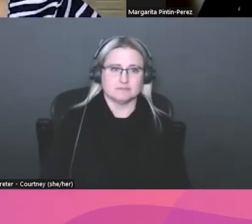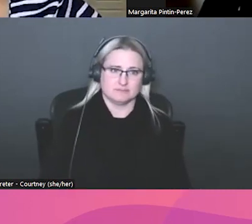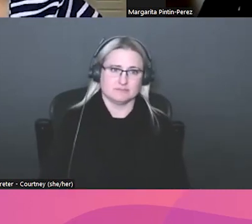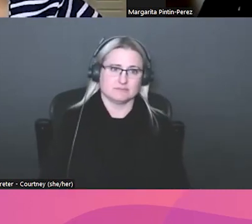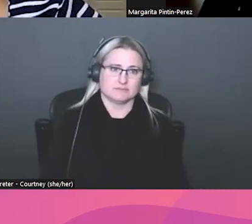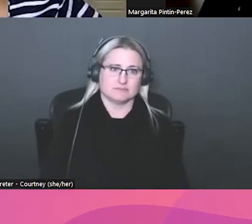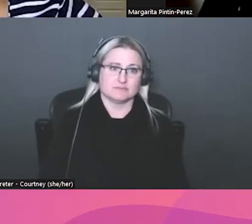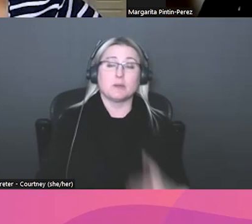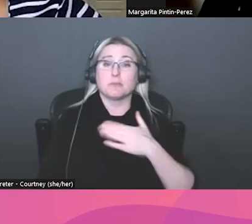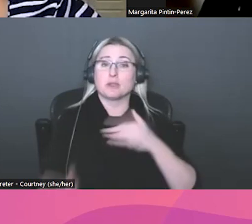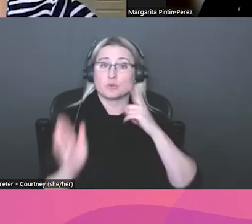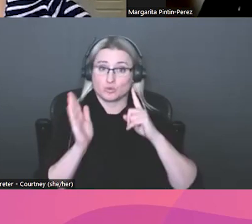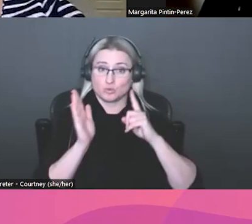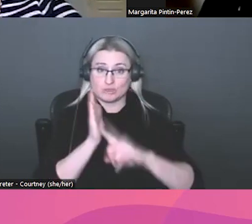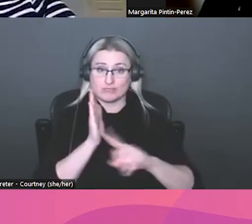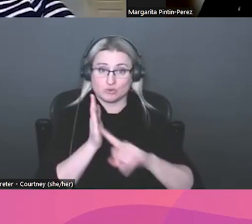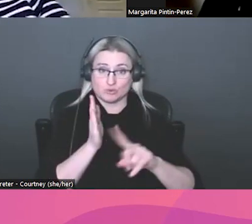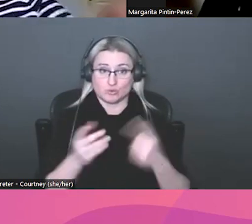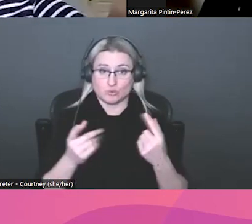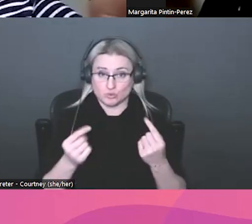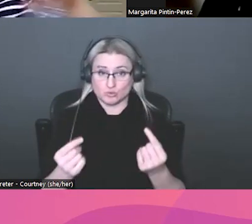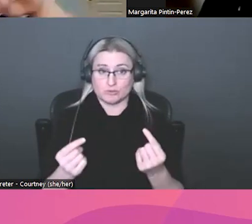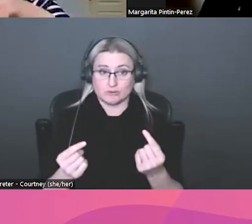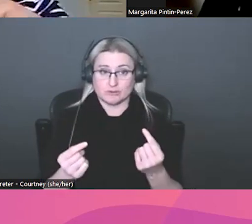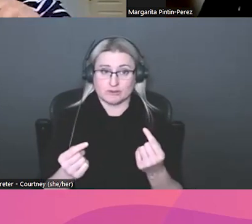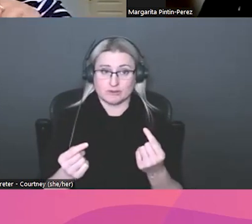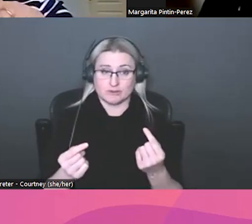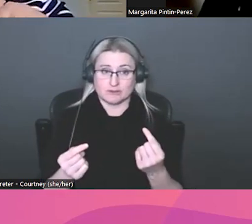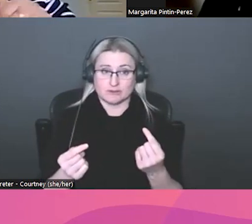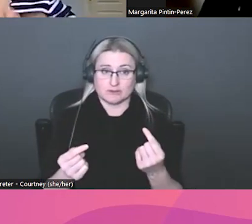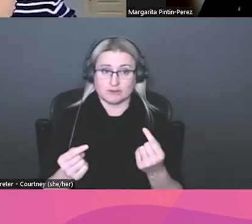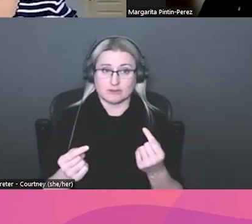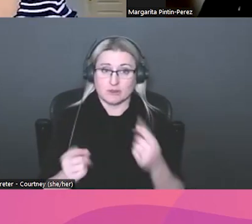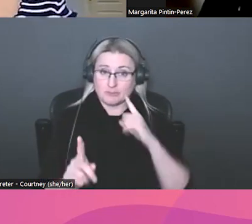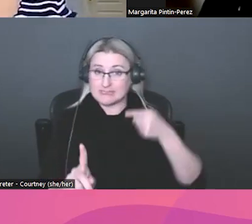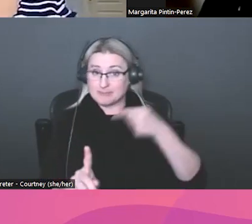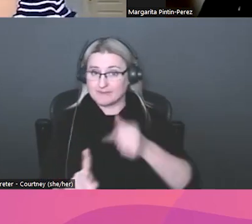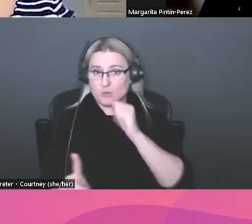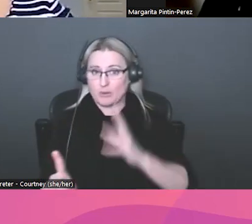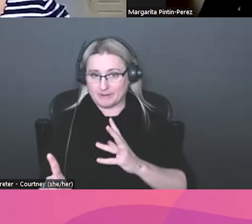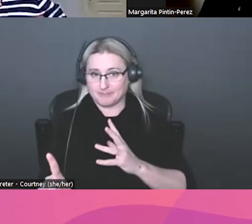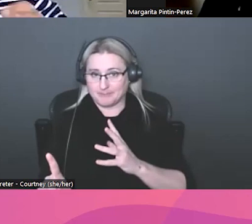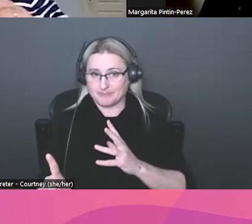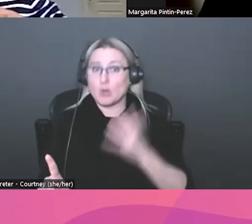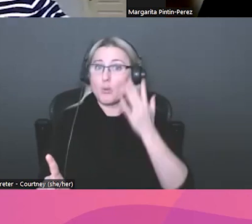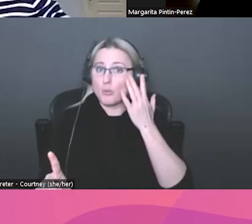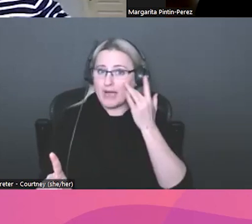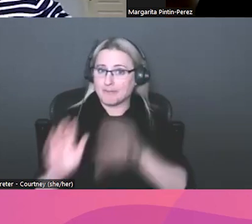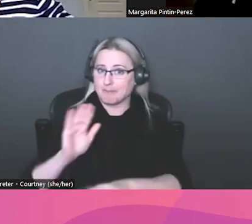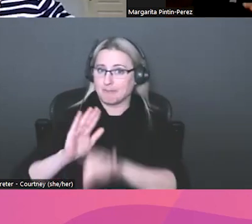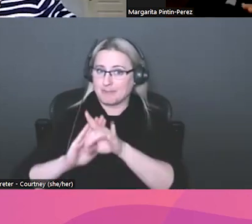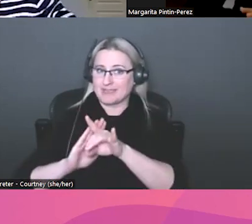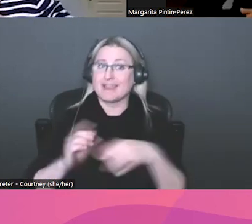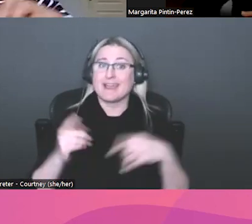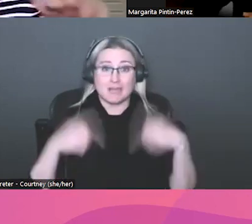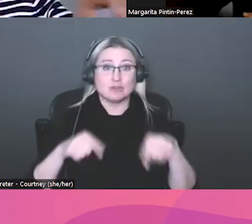When I did my research, I did my research specifically on women. And the reason I chose that, and this was a question that came